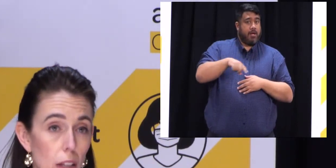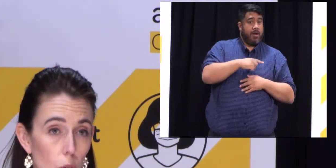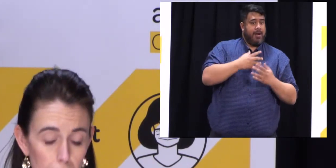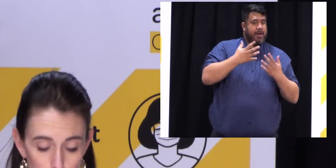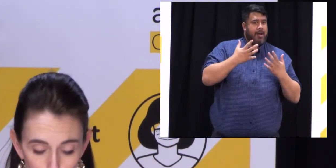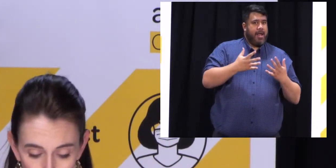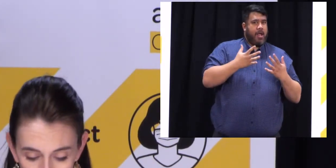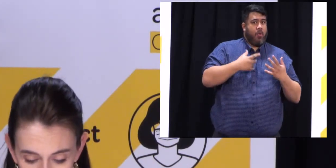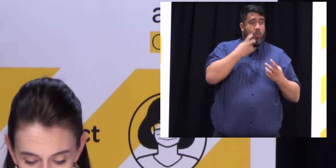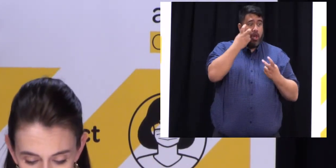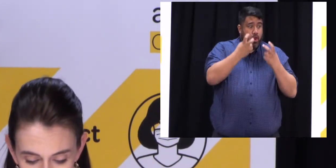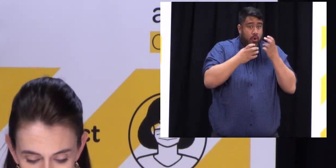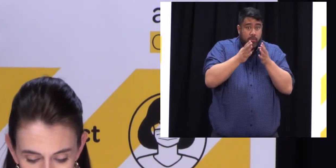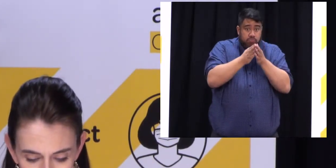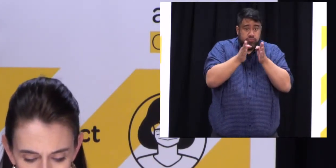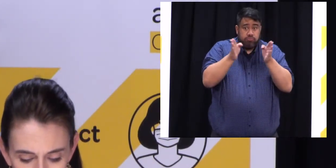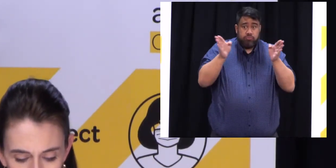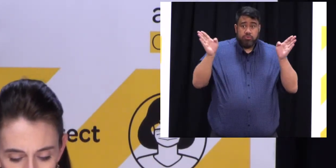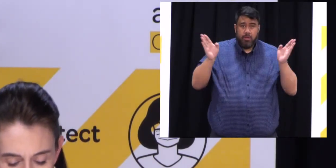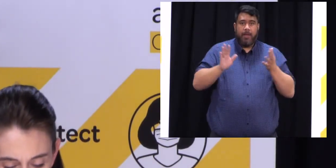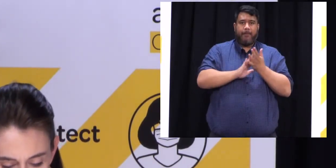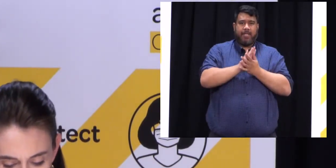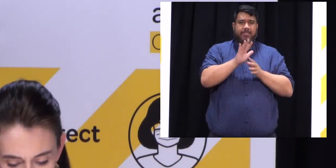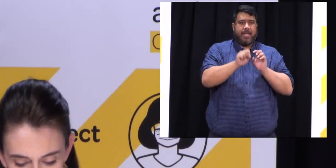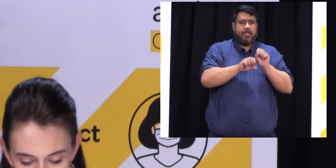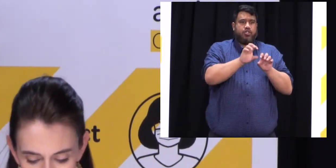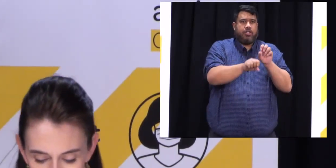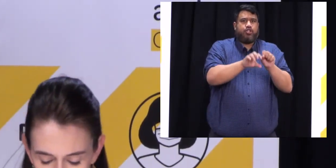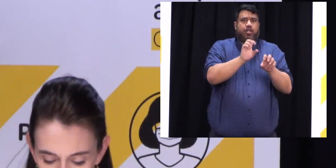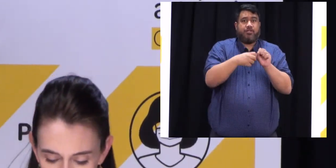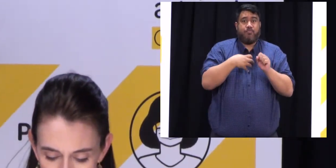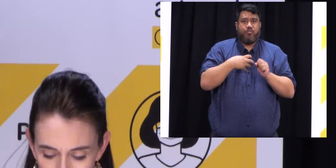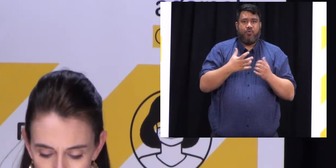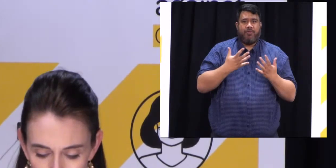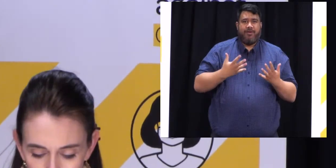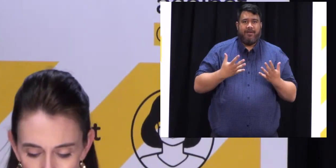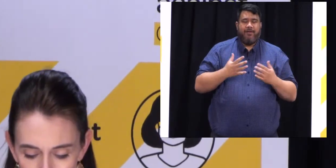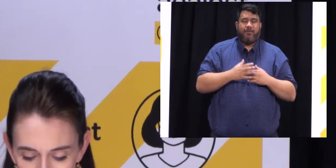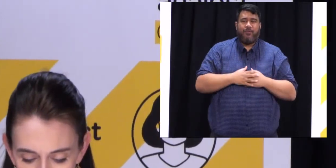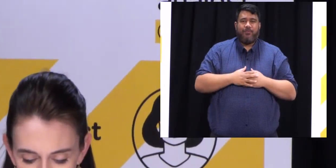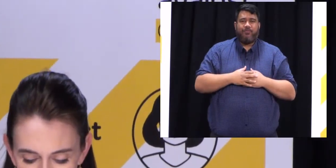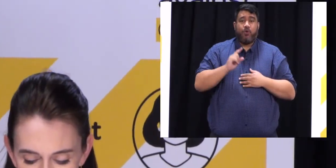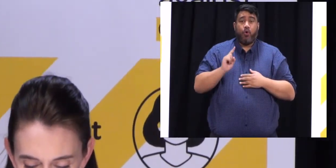because we are looking broadly. In Auckland, that is even greater,